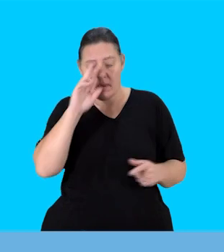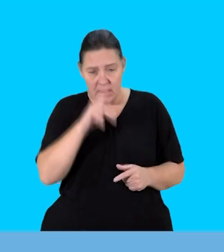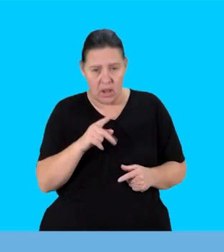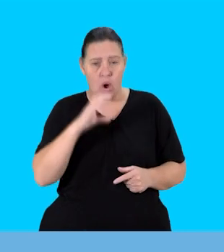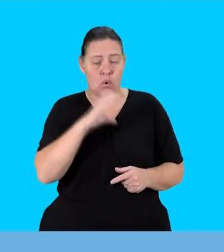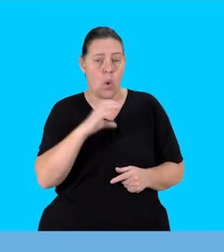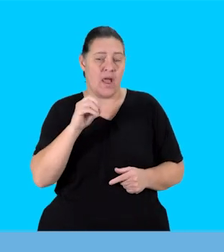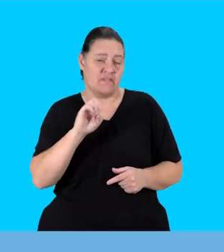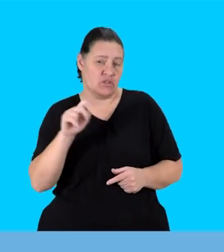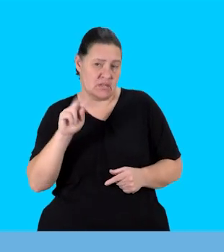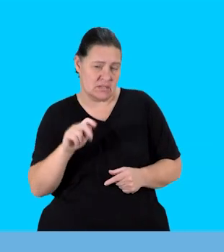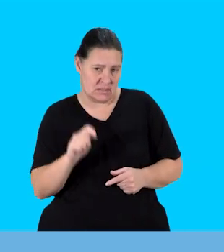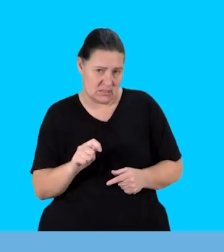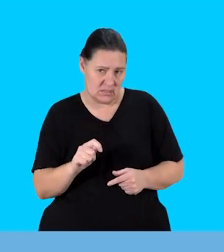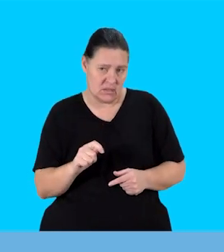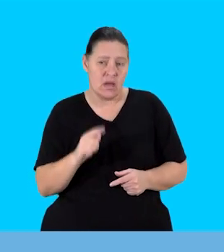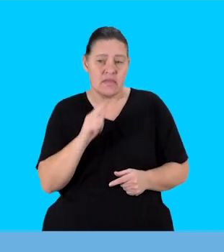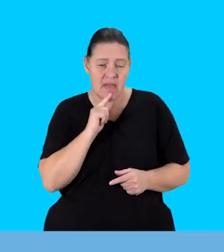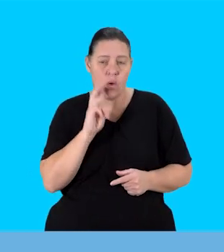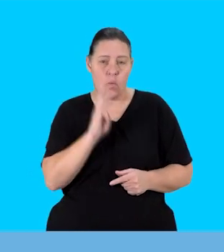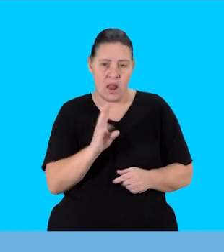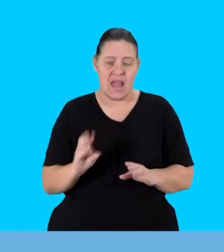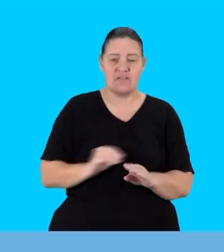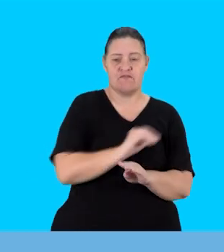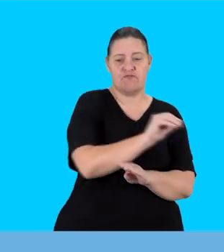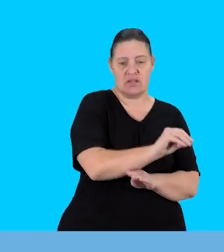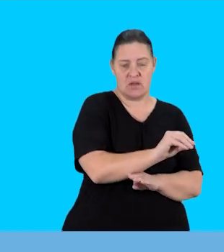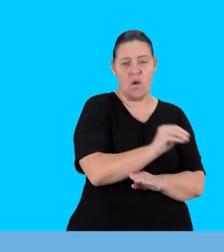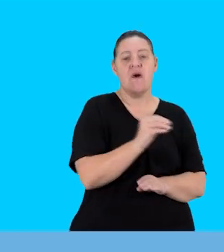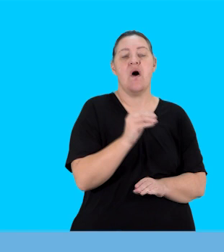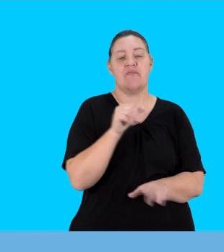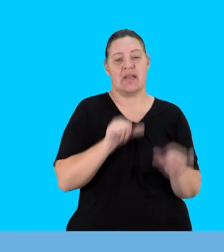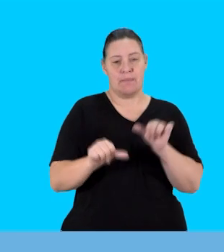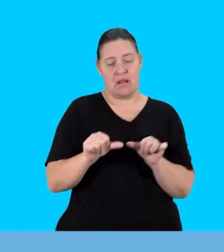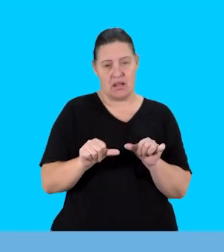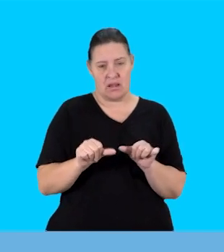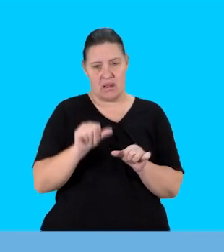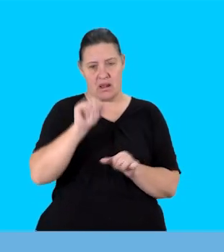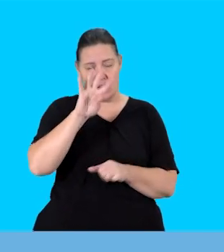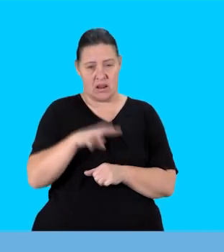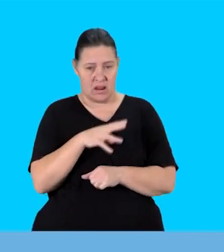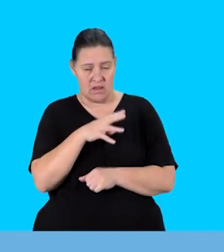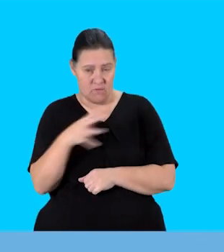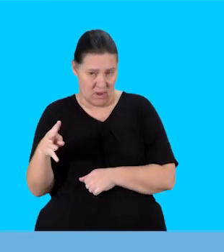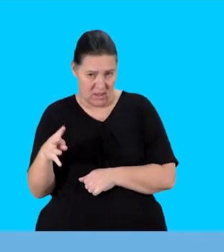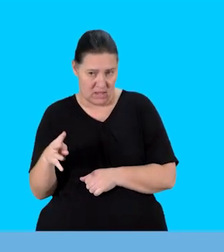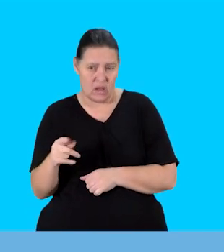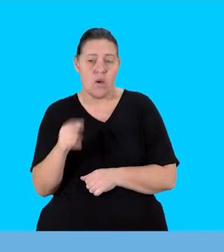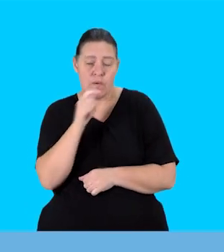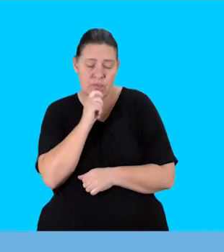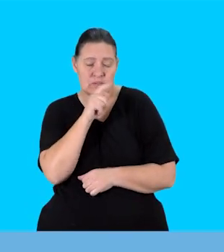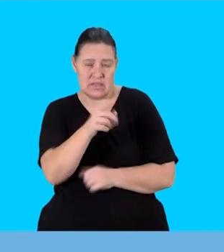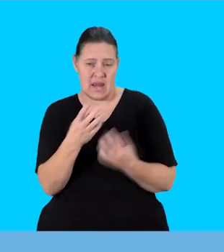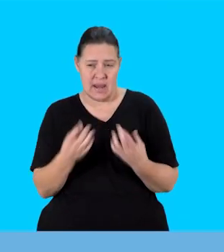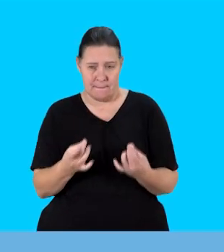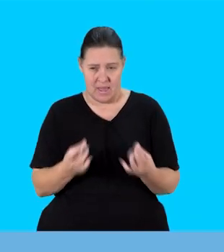balancing with the coefficients, and we know that the coefficients, they go in front of the chemical formula. So that we are